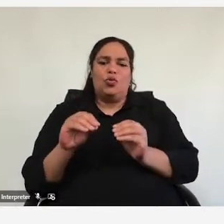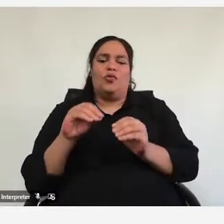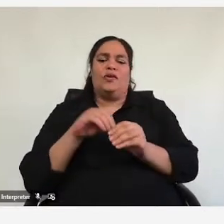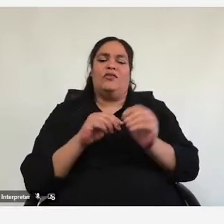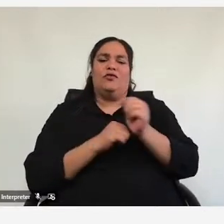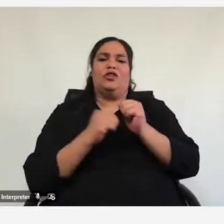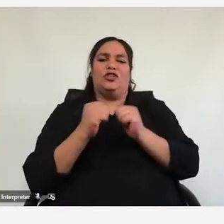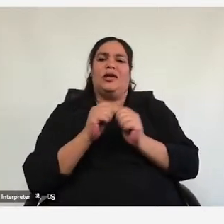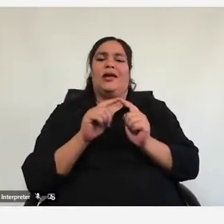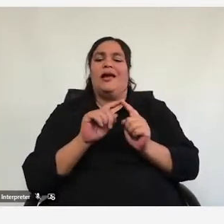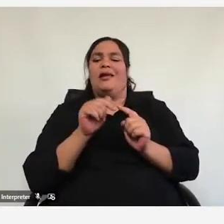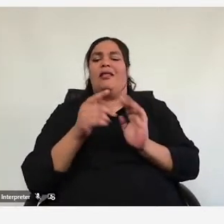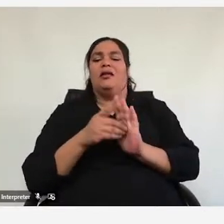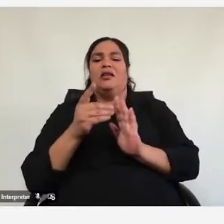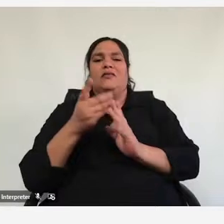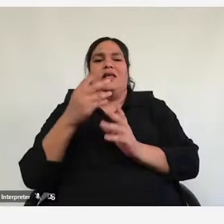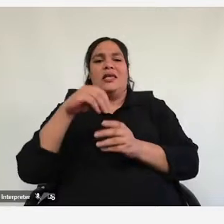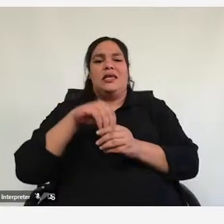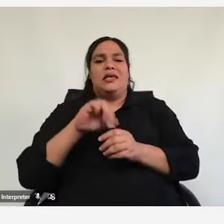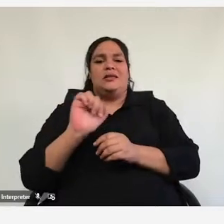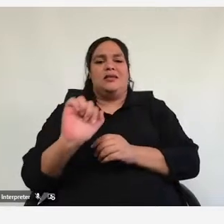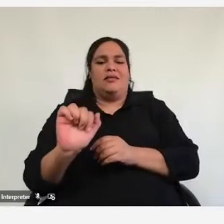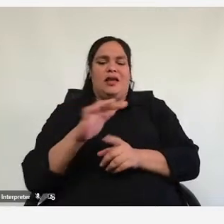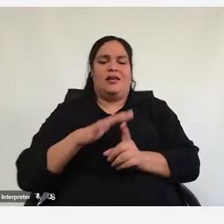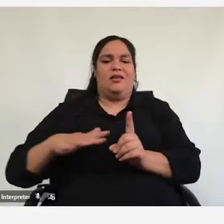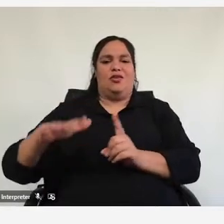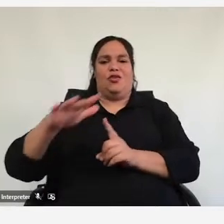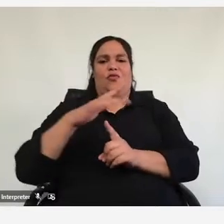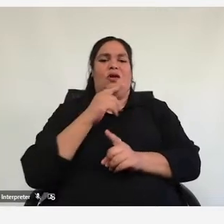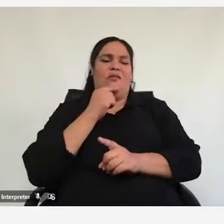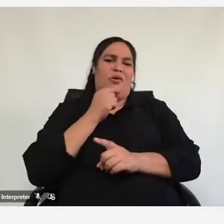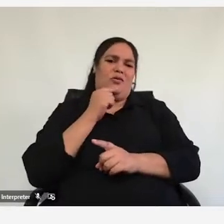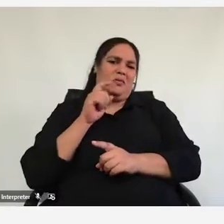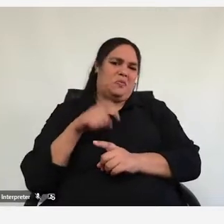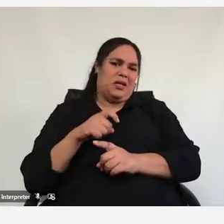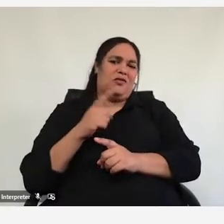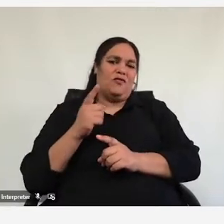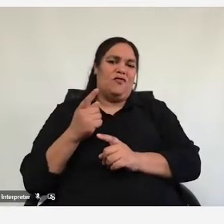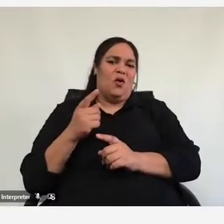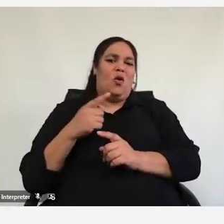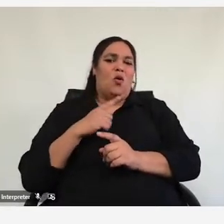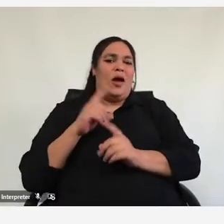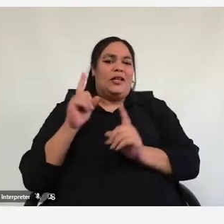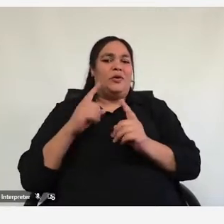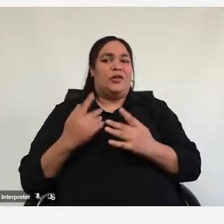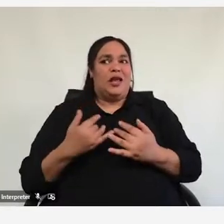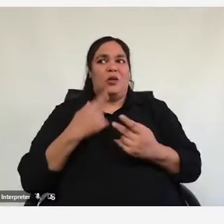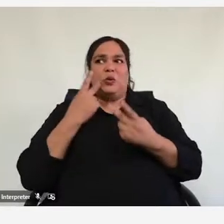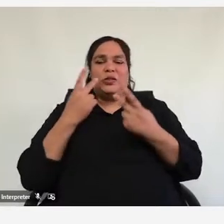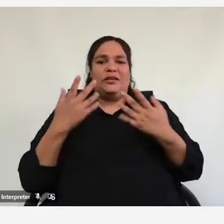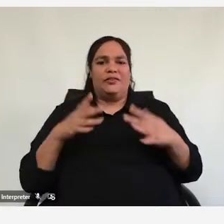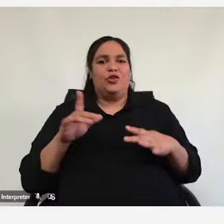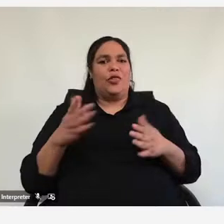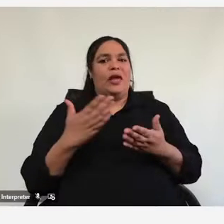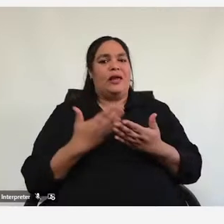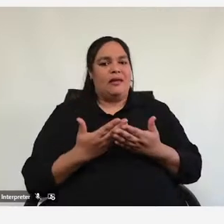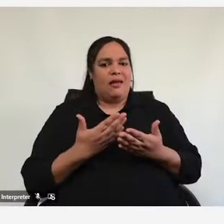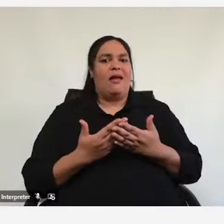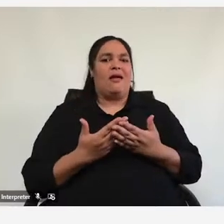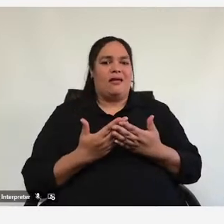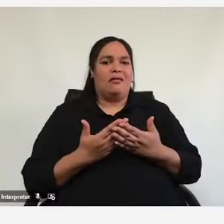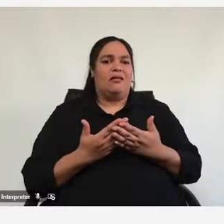infrastructure and other developments into Beaufort West, especially now that we have seen that they are able to